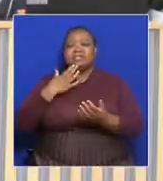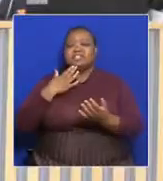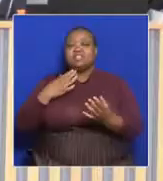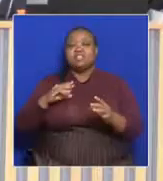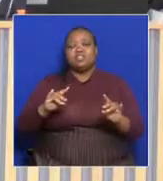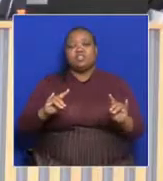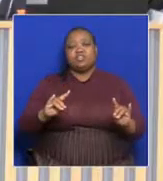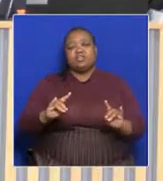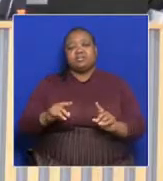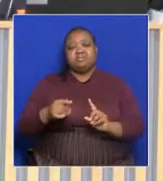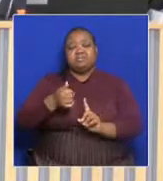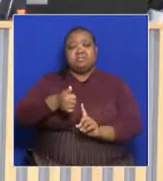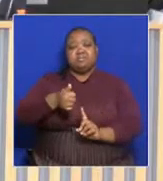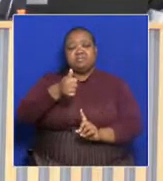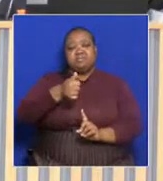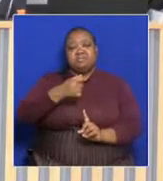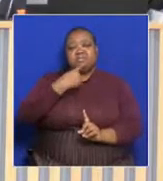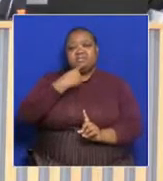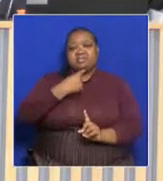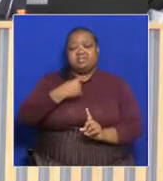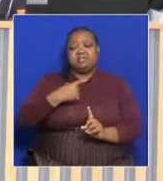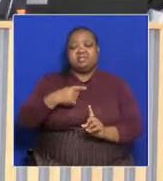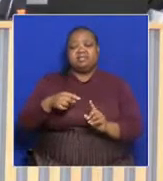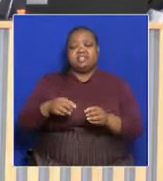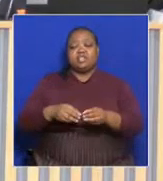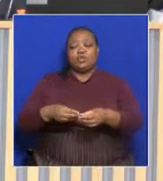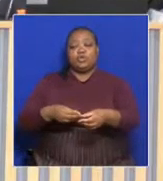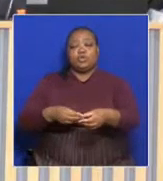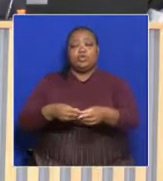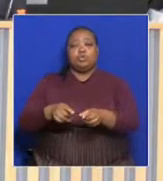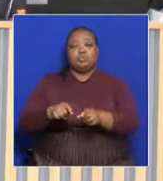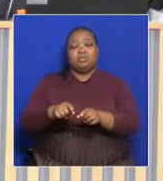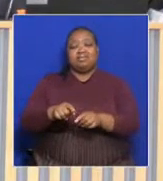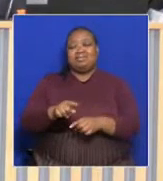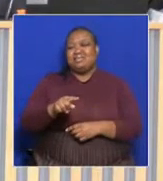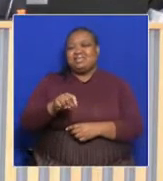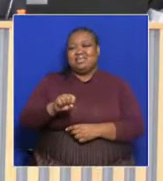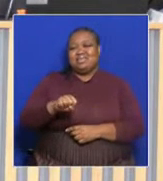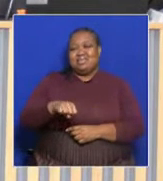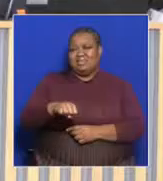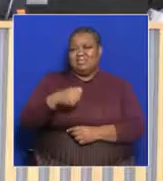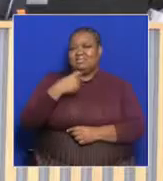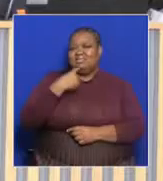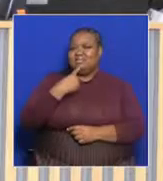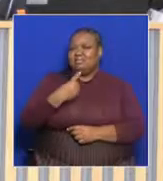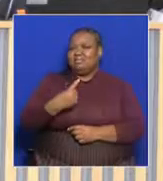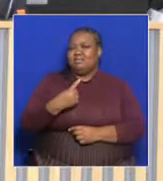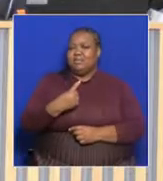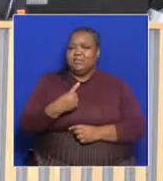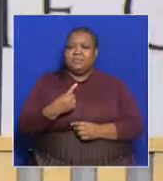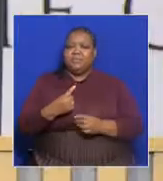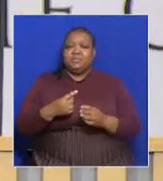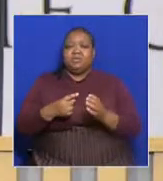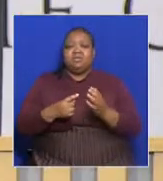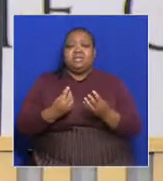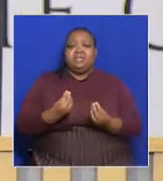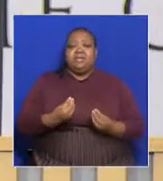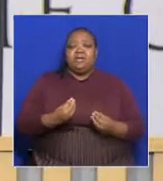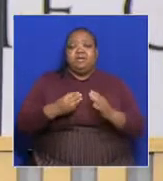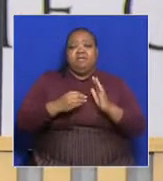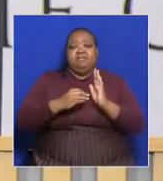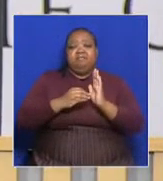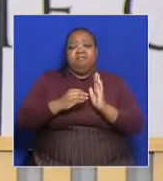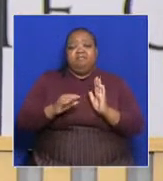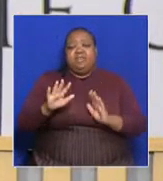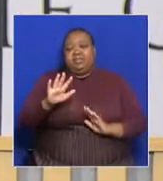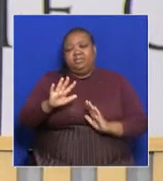to say this still on this document. It's a simple yes to say, looking at item 5, before